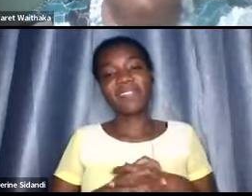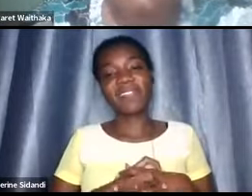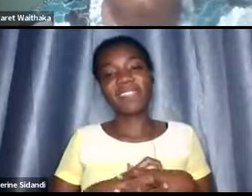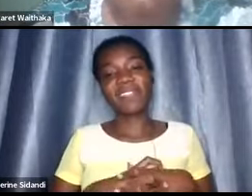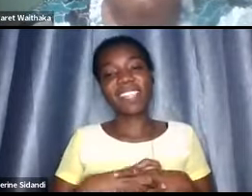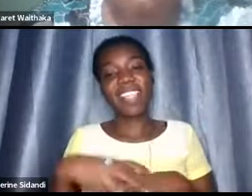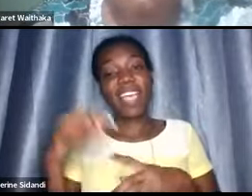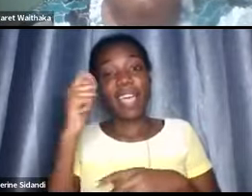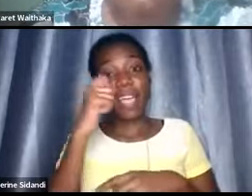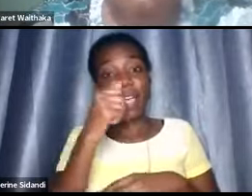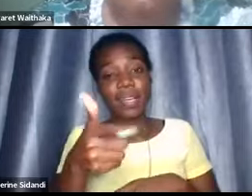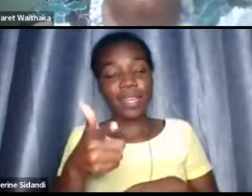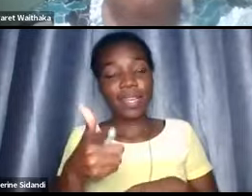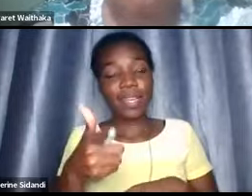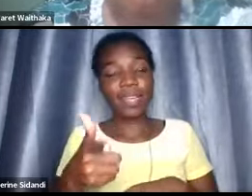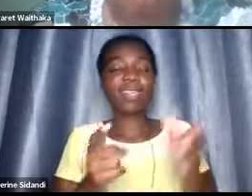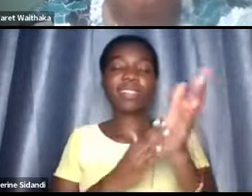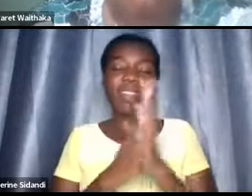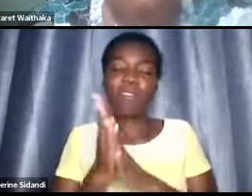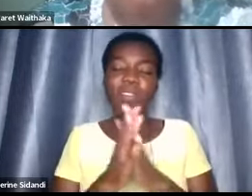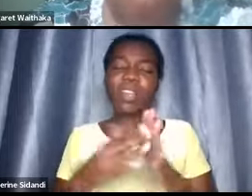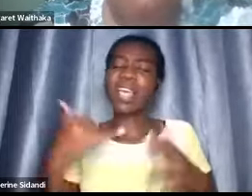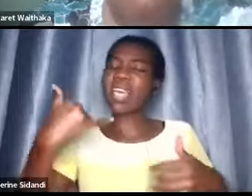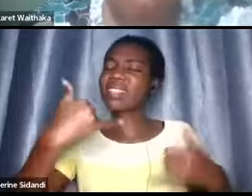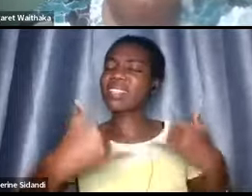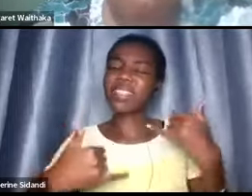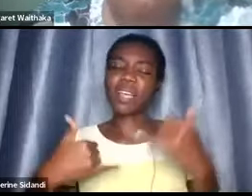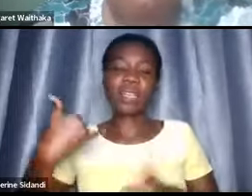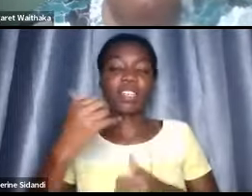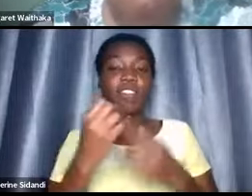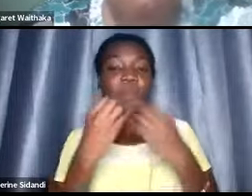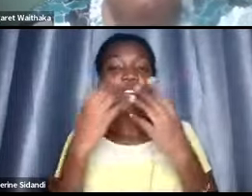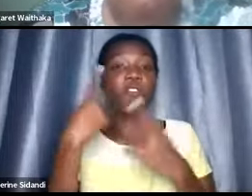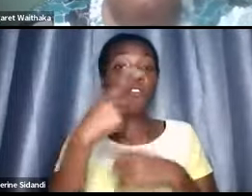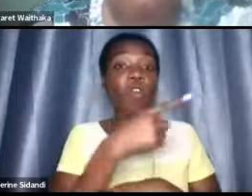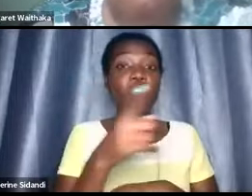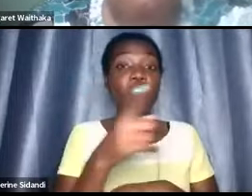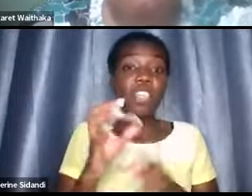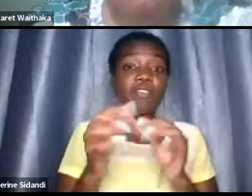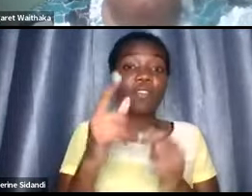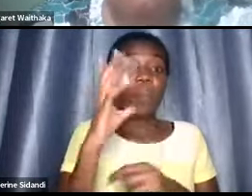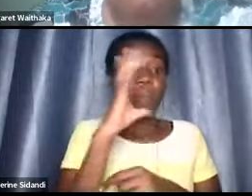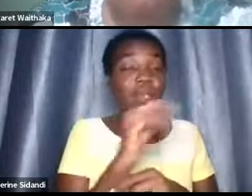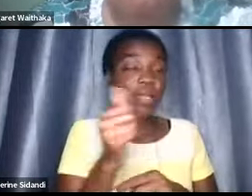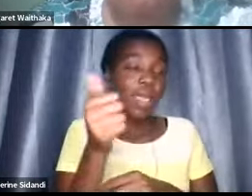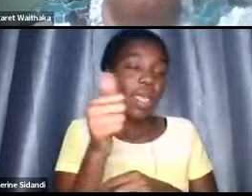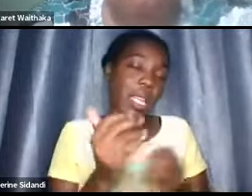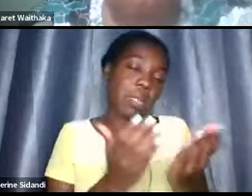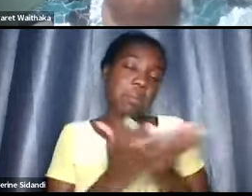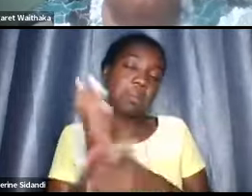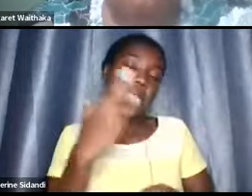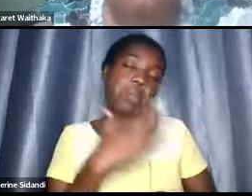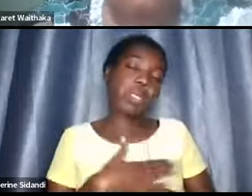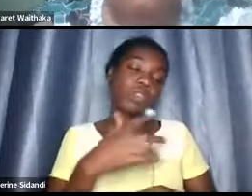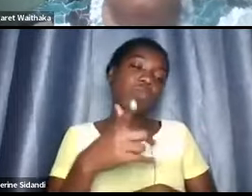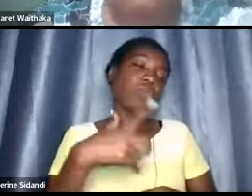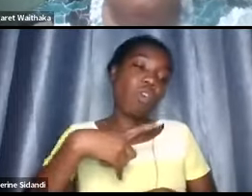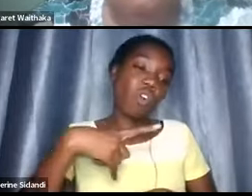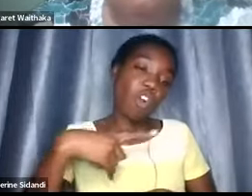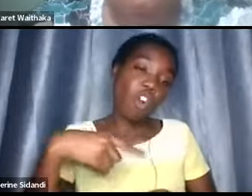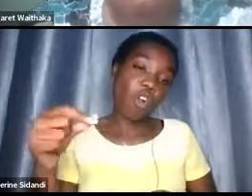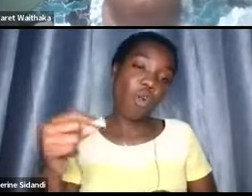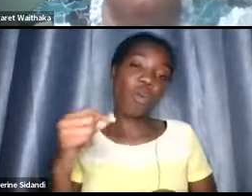Eye-opening, insightful, exciting information for you. If you have missed any of our sessions, please just go to